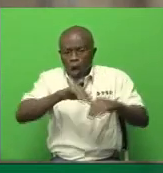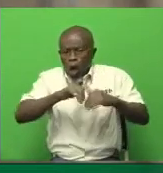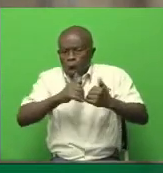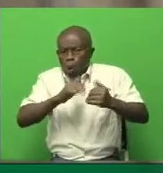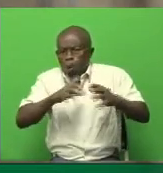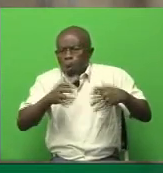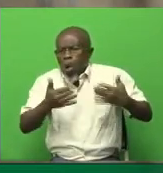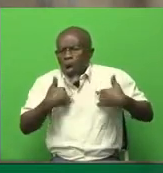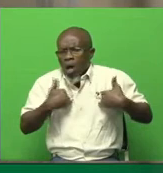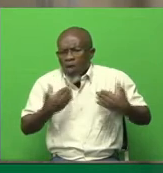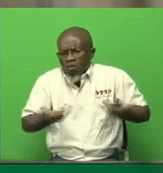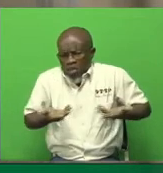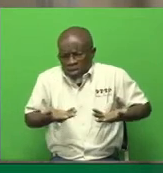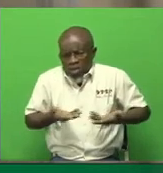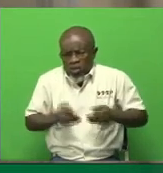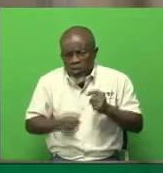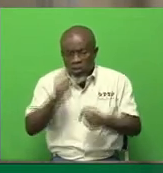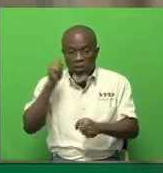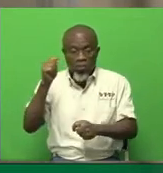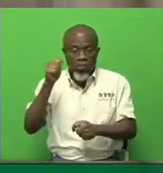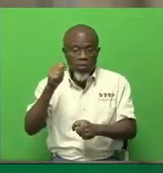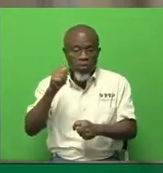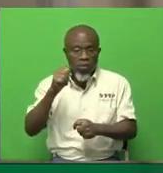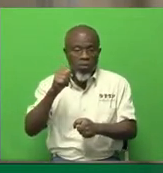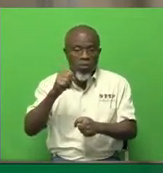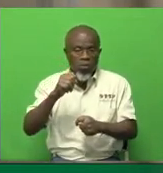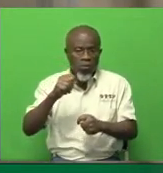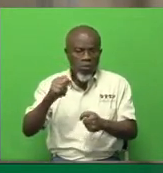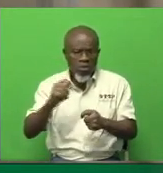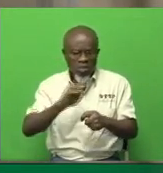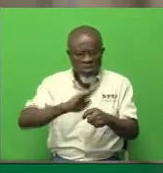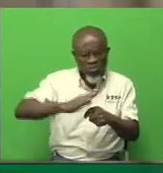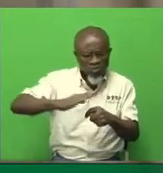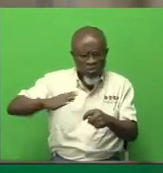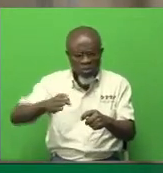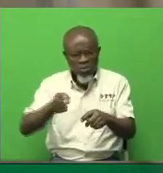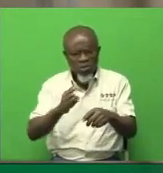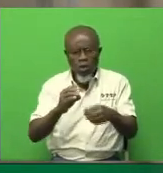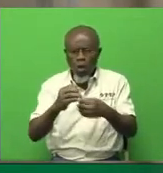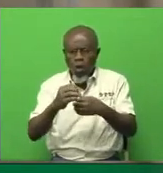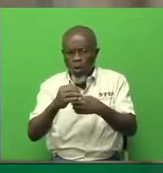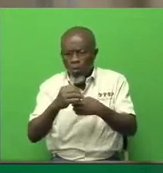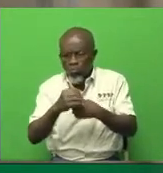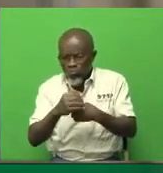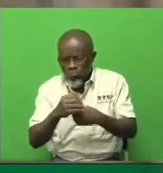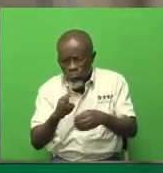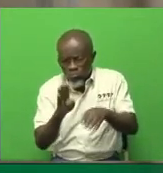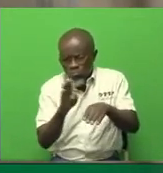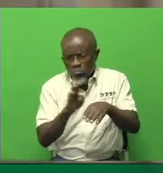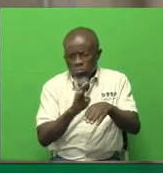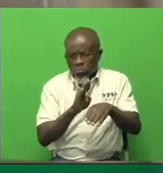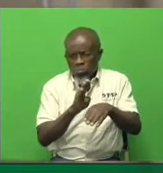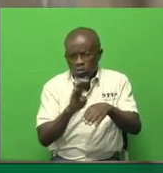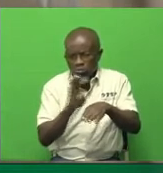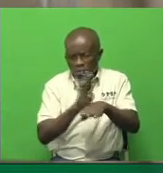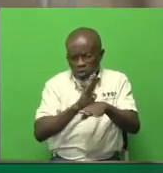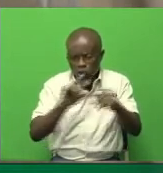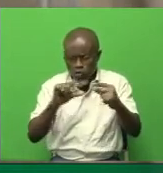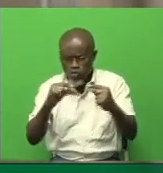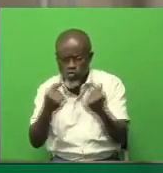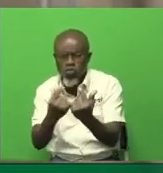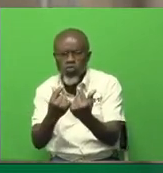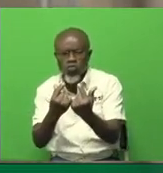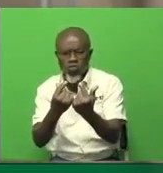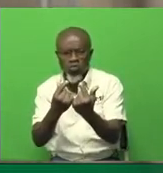this country organizations representing businesses headed and you know it's always said Mr